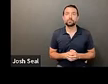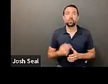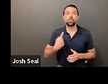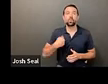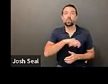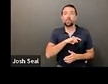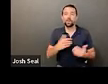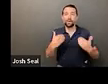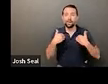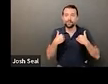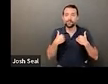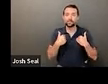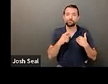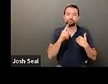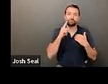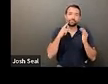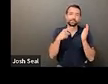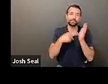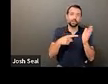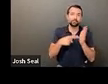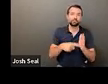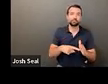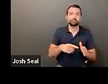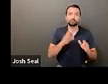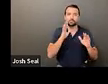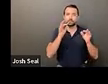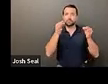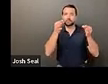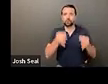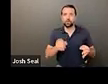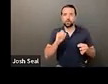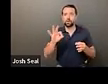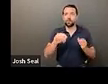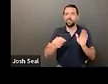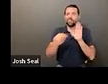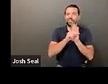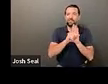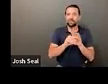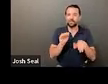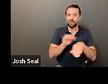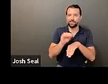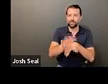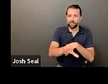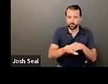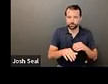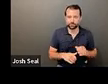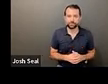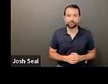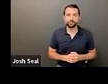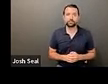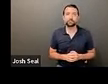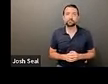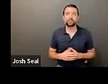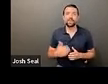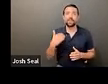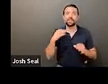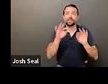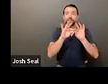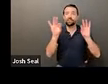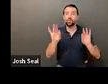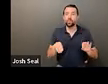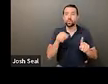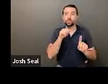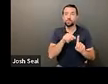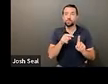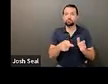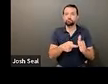adverse effect. Okay. So if you have an adverse effect form that you need to fill out, okay, you would go right